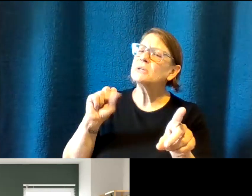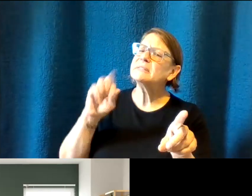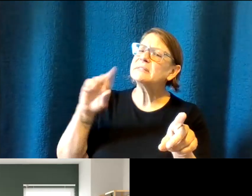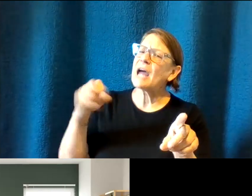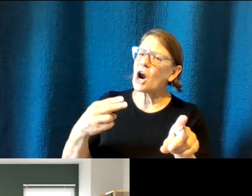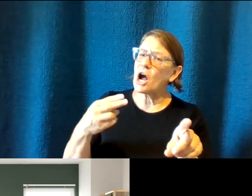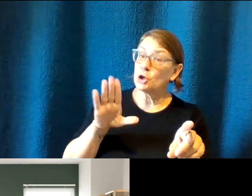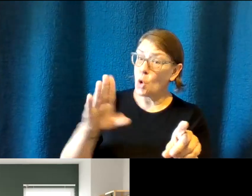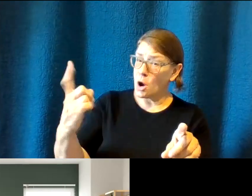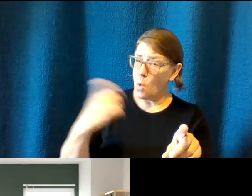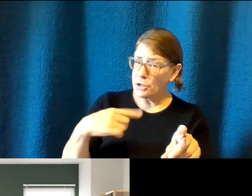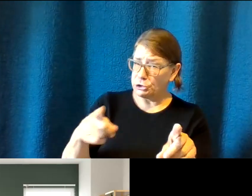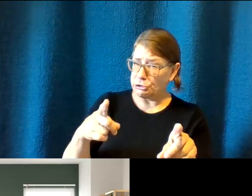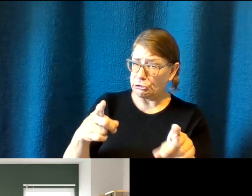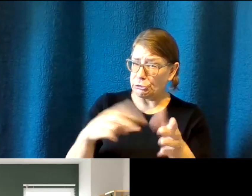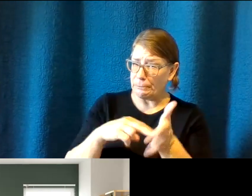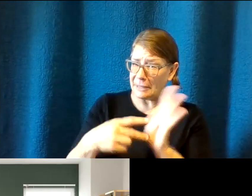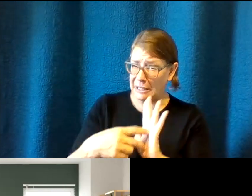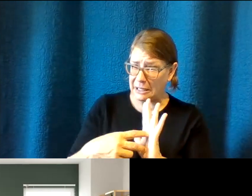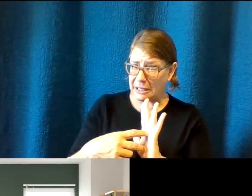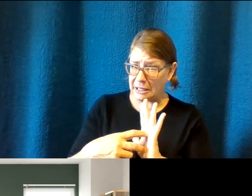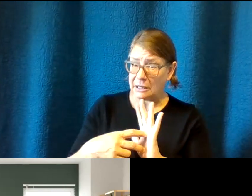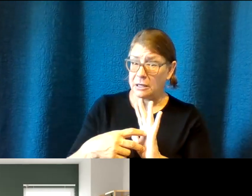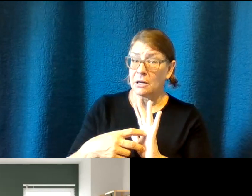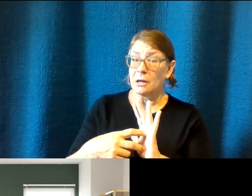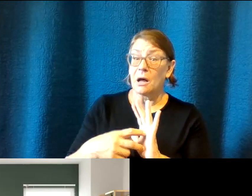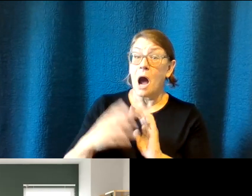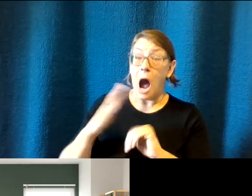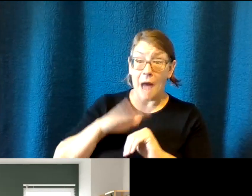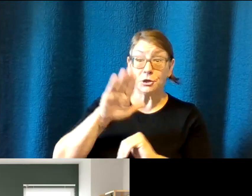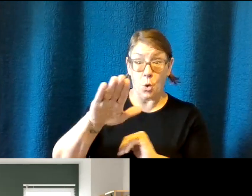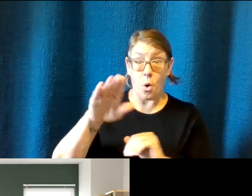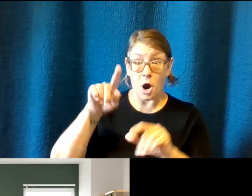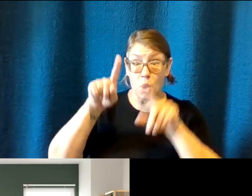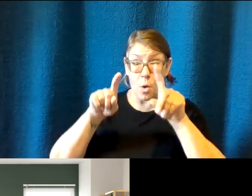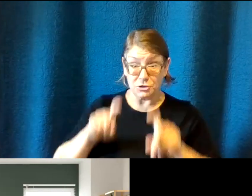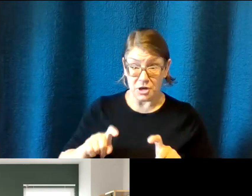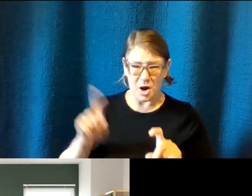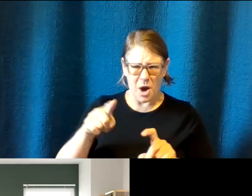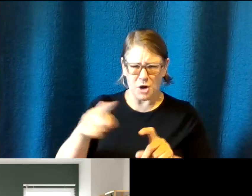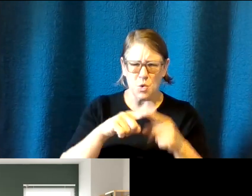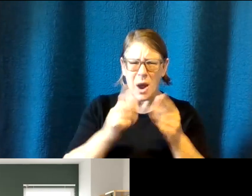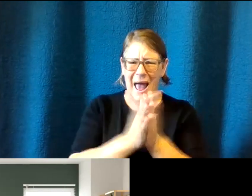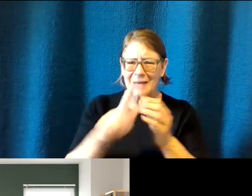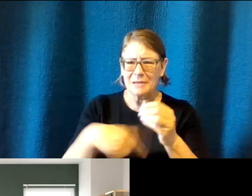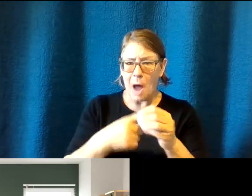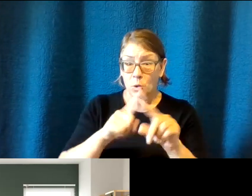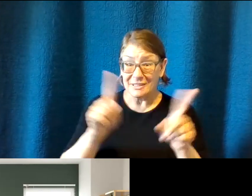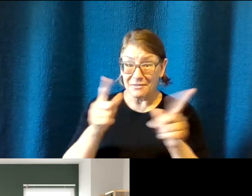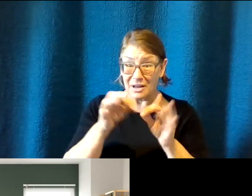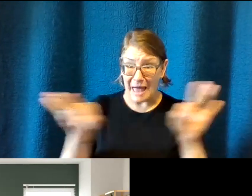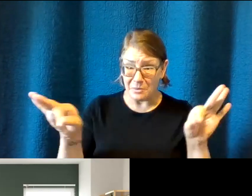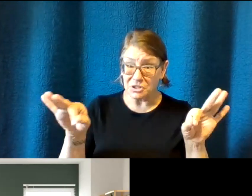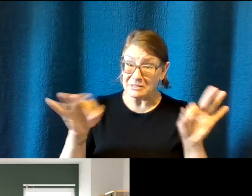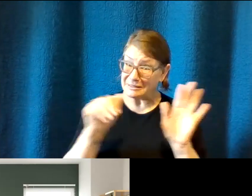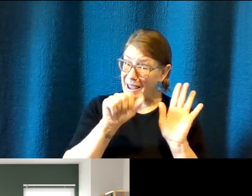your questions, are you saying like, do you on your questionnaire, when you're asking about different languages, is ASL something that's